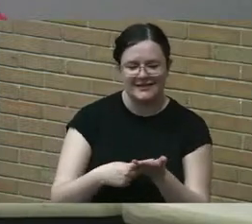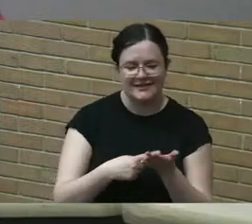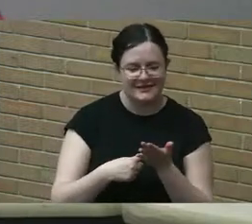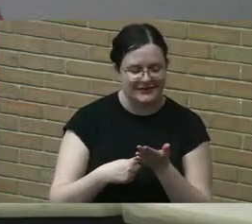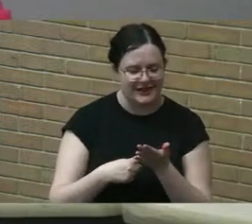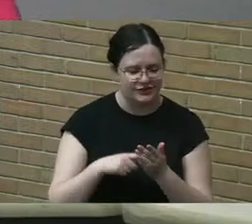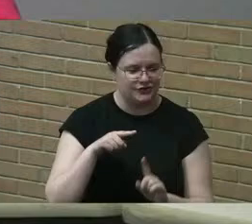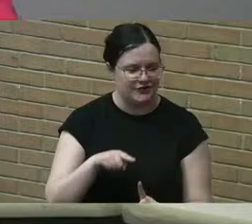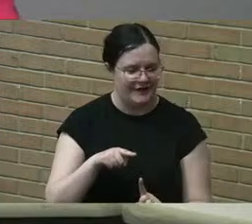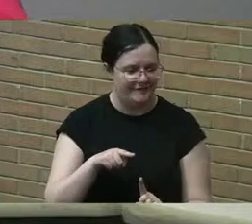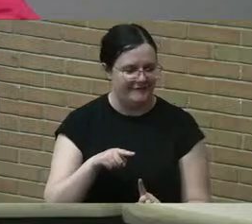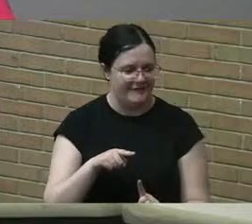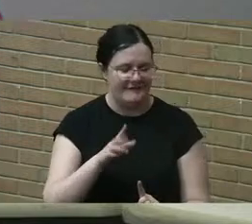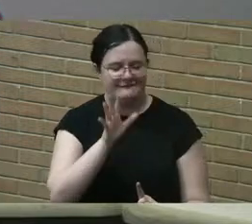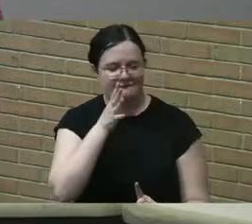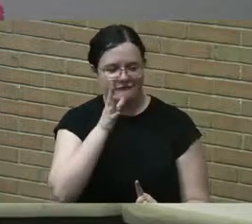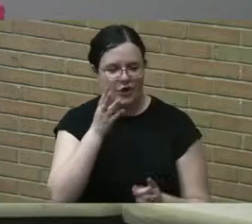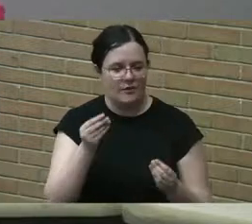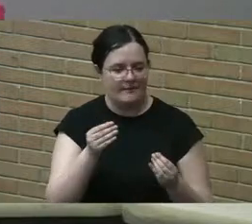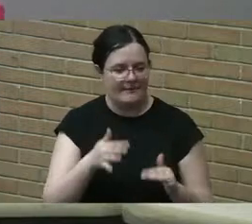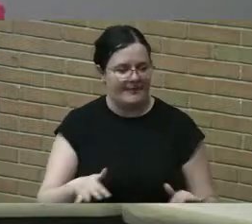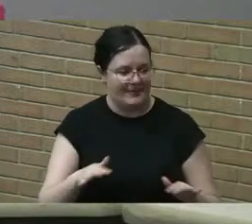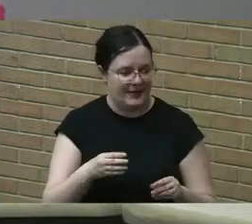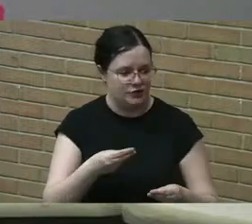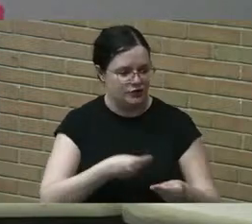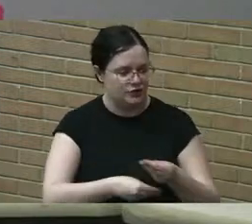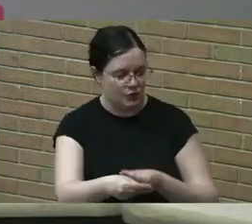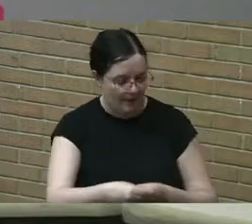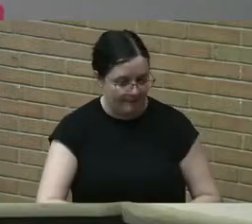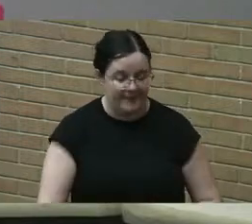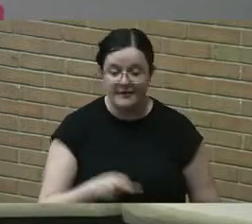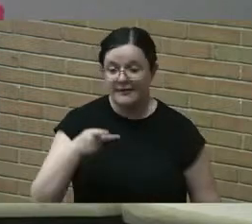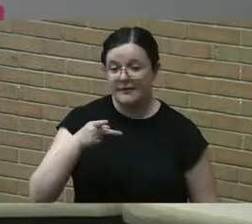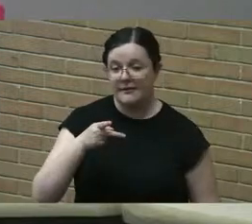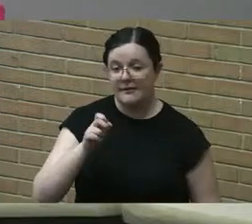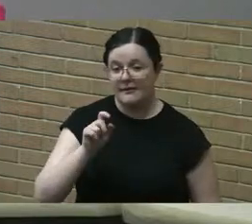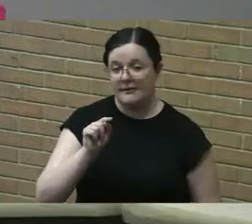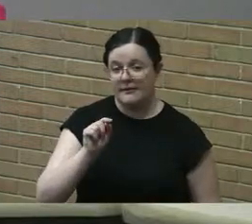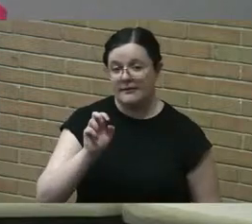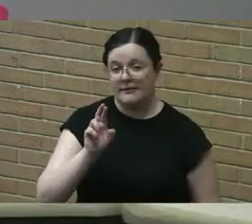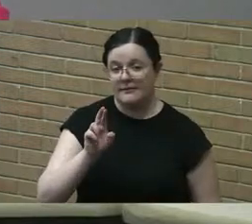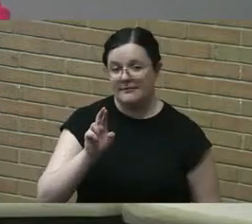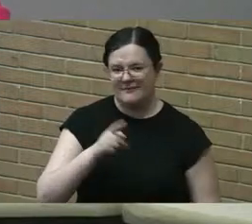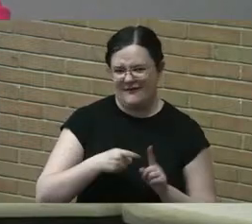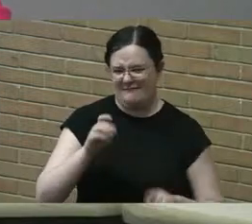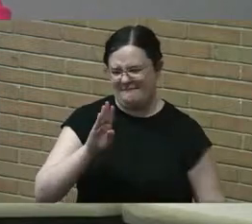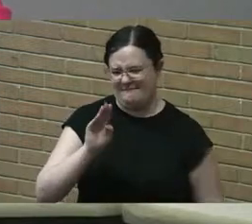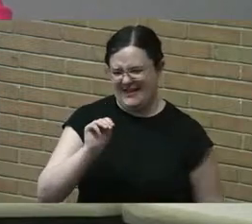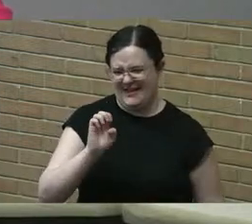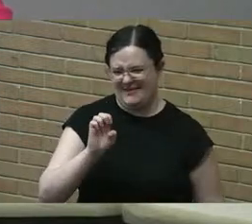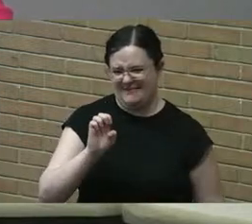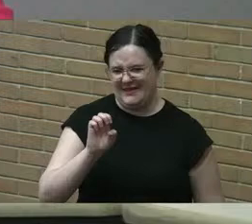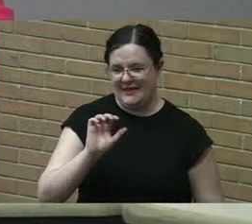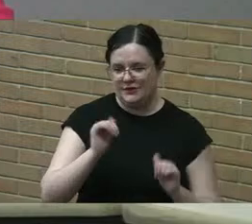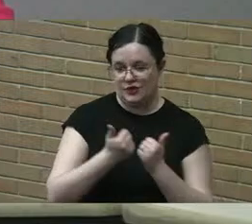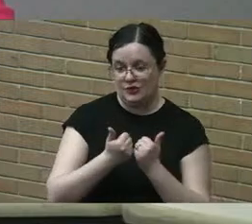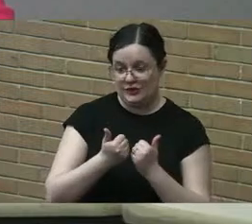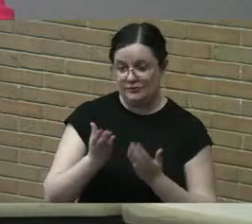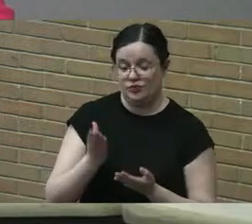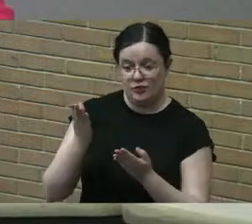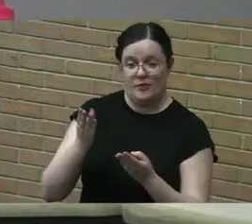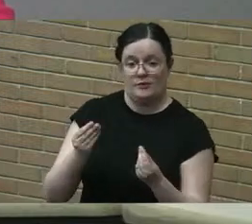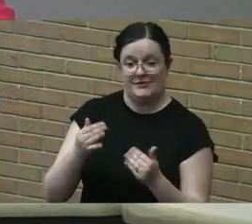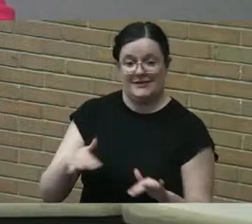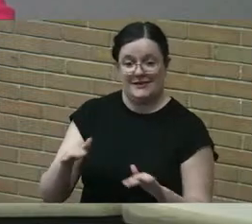swap. And Peter Vars of BME Associates presented a proposed land swap that will facilitate the redevelopment of